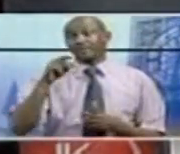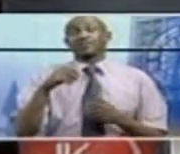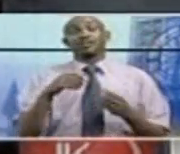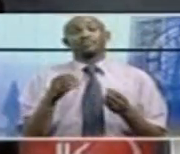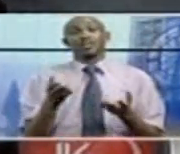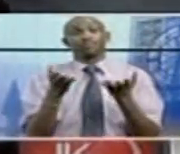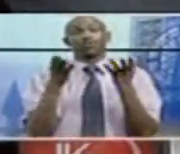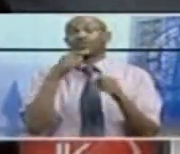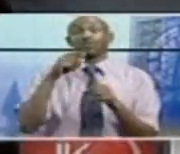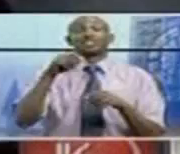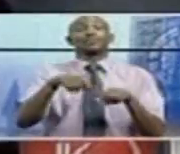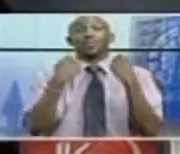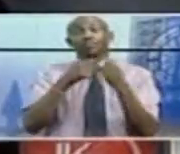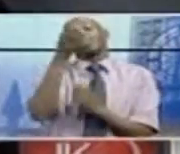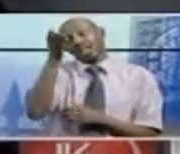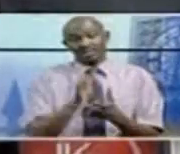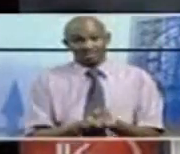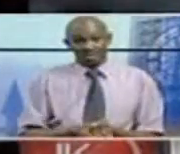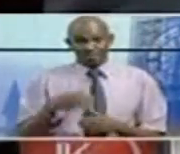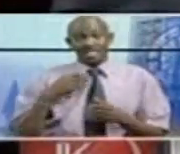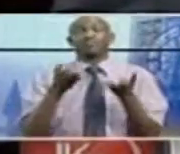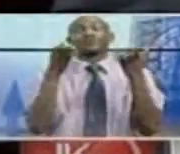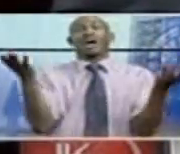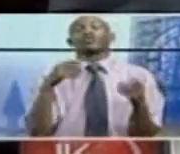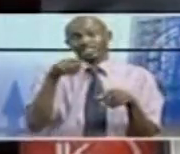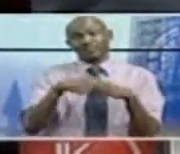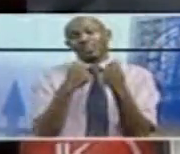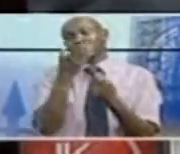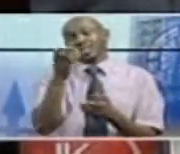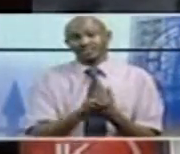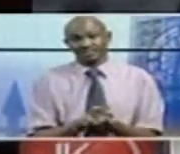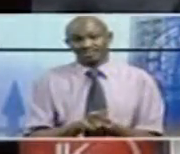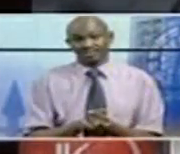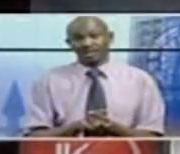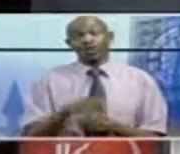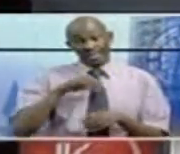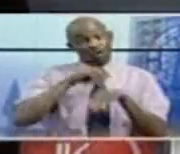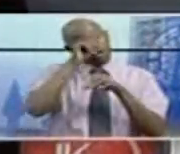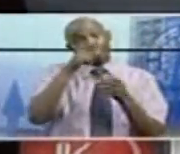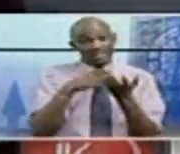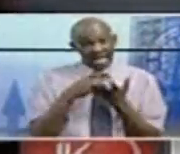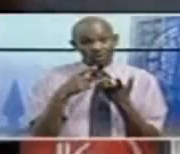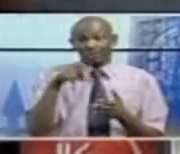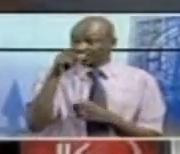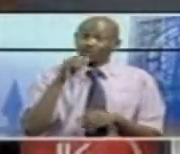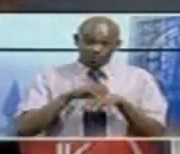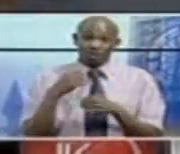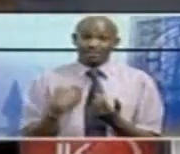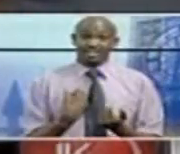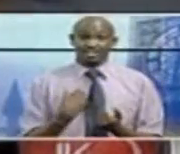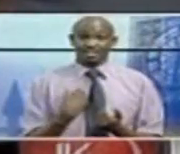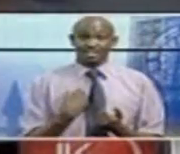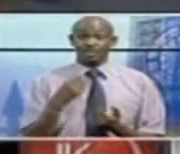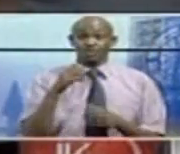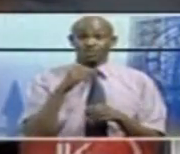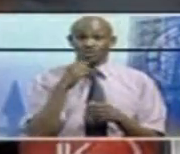If you are plundering it up there. I mean, really. There's nothing like plundering. We are calling you for a dialogue. You know, you have just called me. You